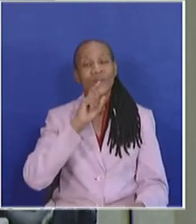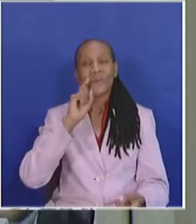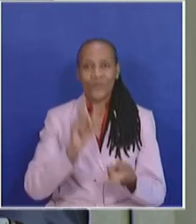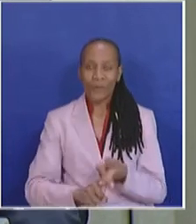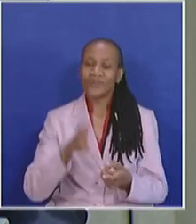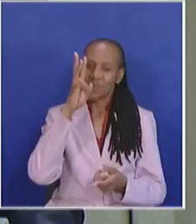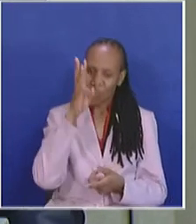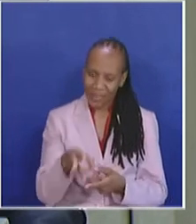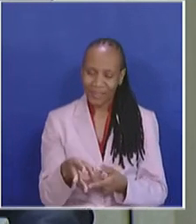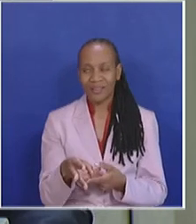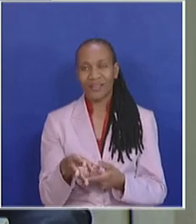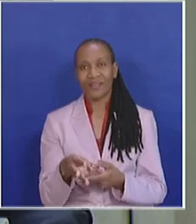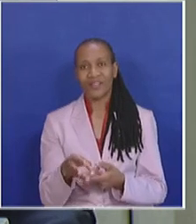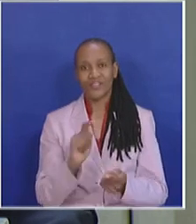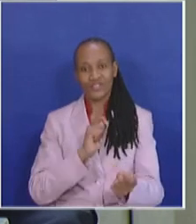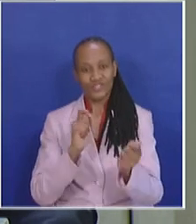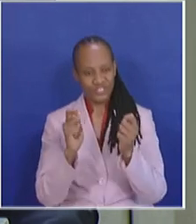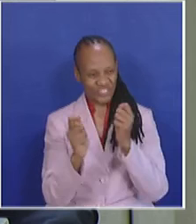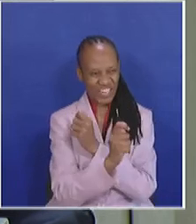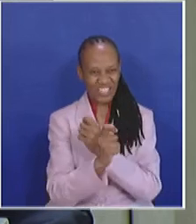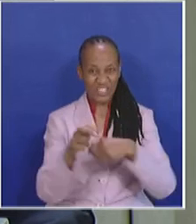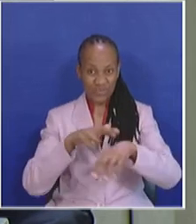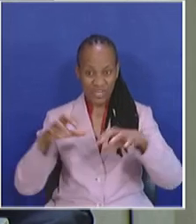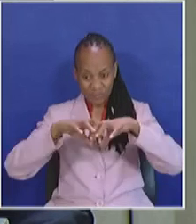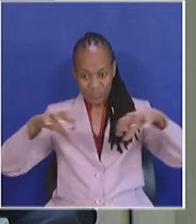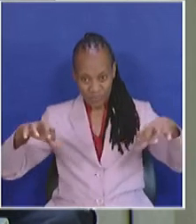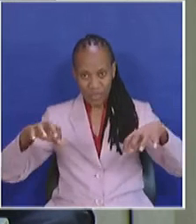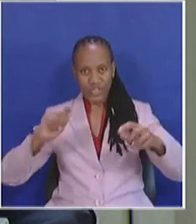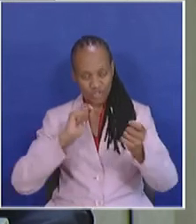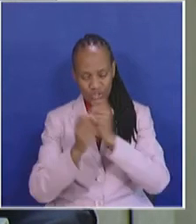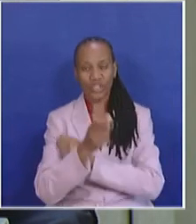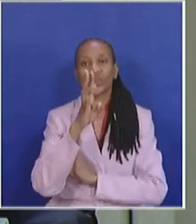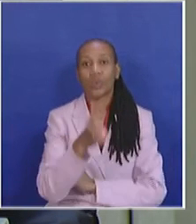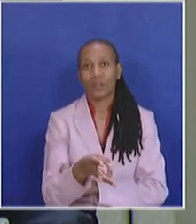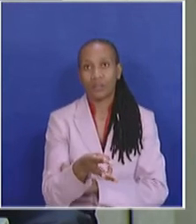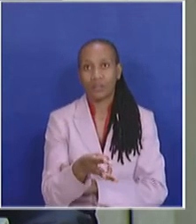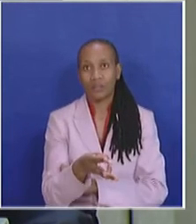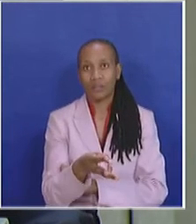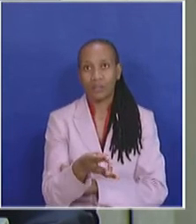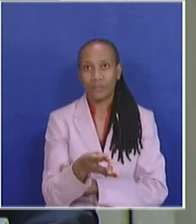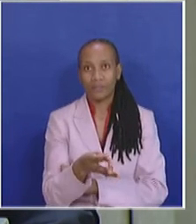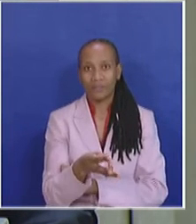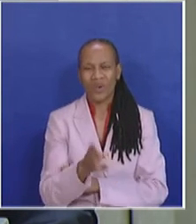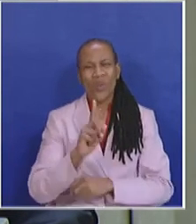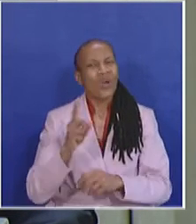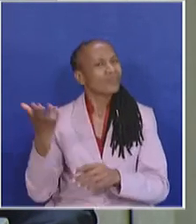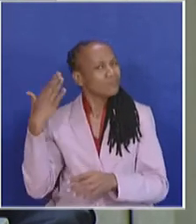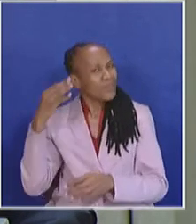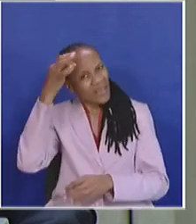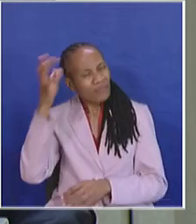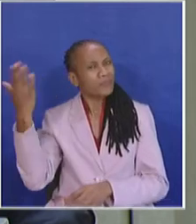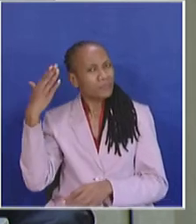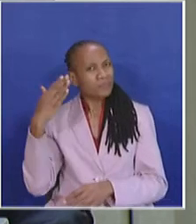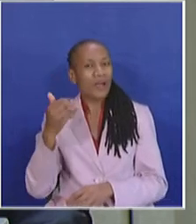will undo the legacy of apartheid rule. Its architecture was based on racism,